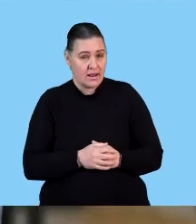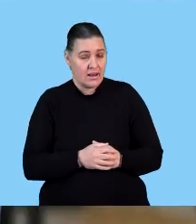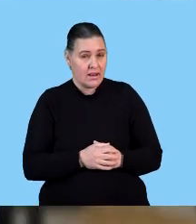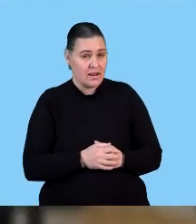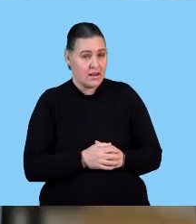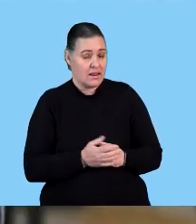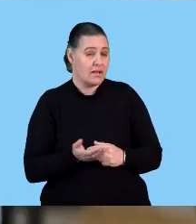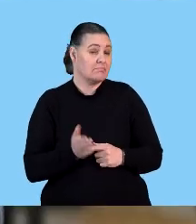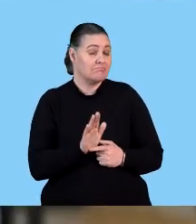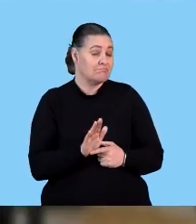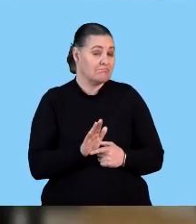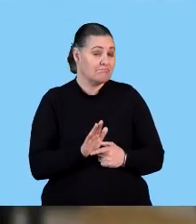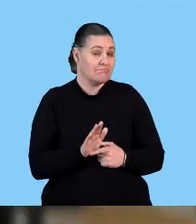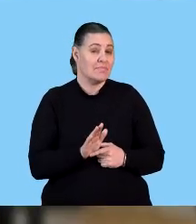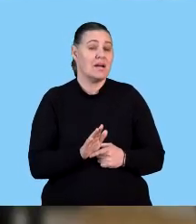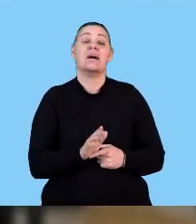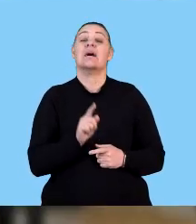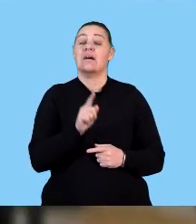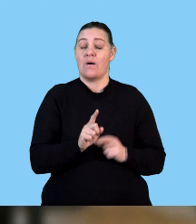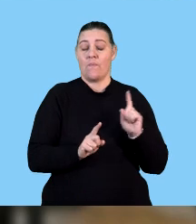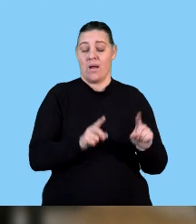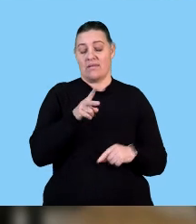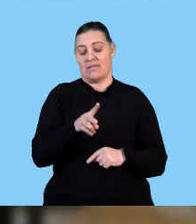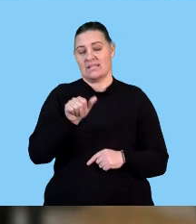this particular diagram, not necessarily thing, is